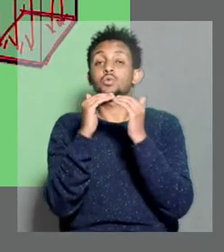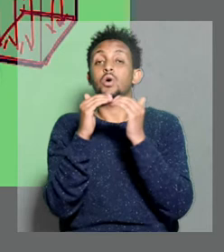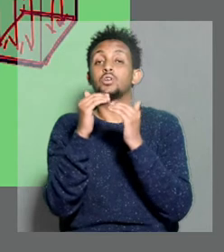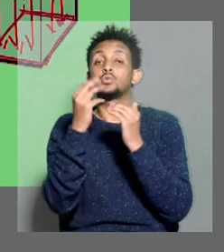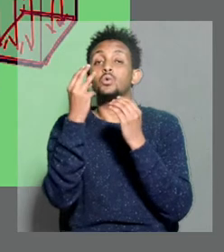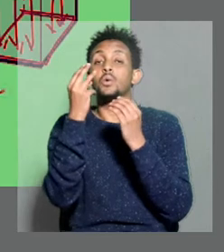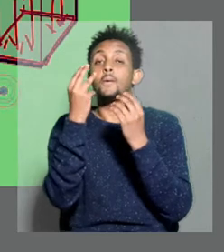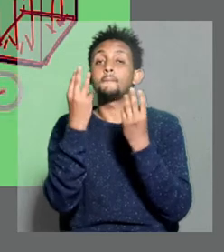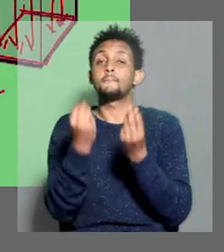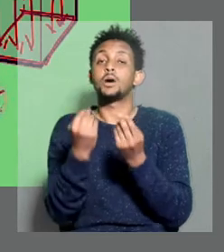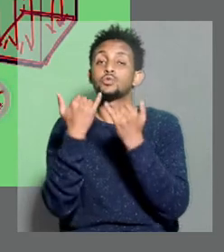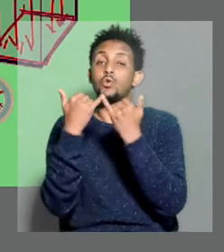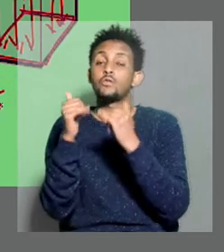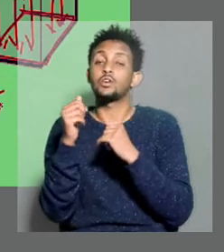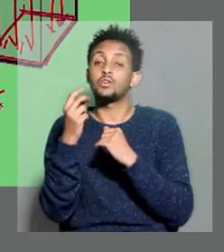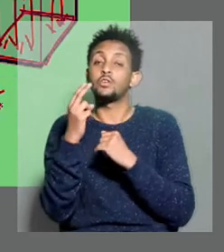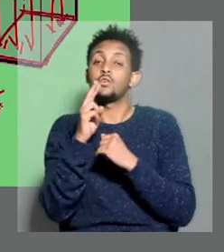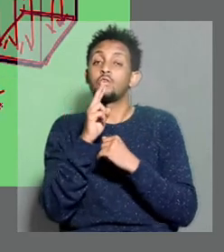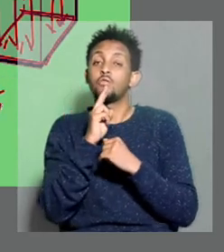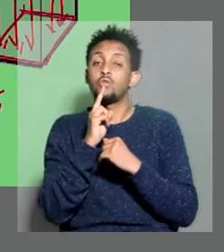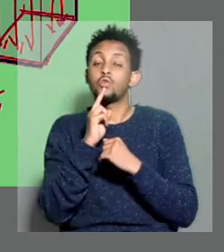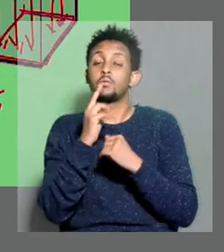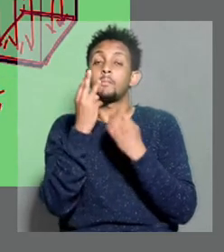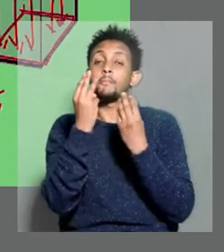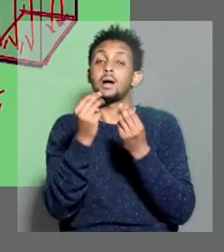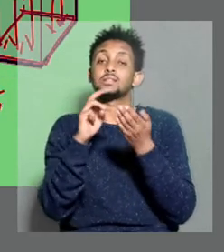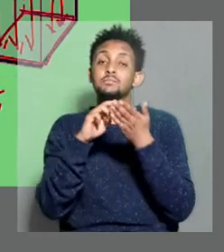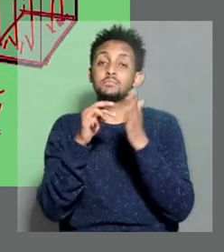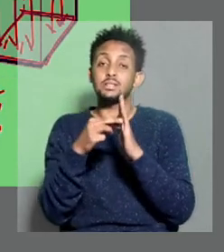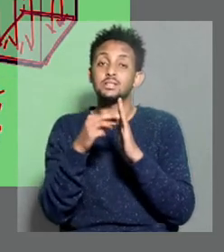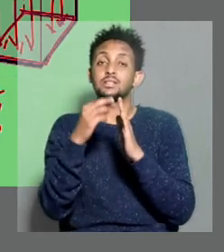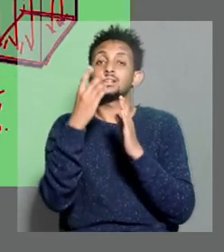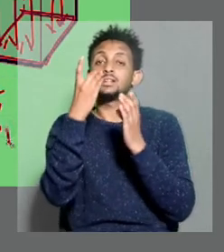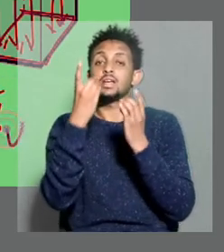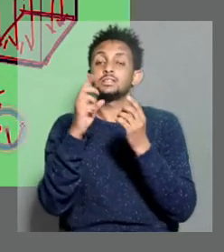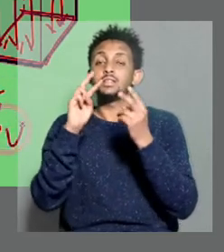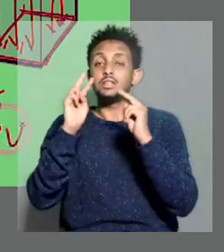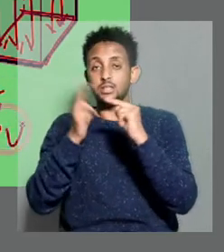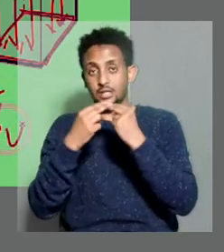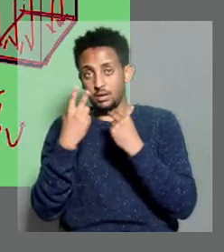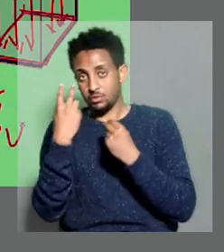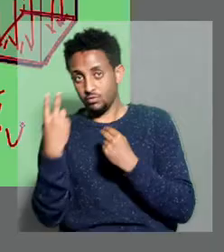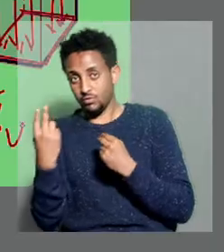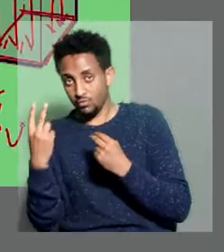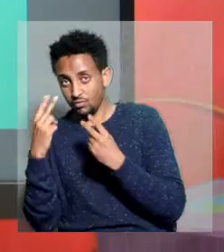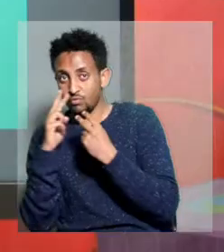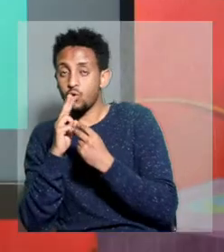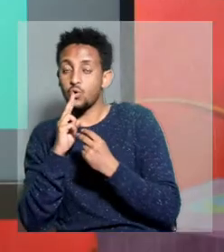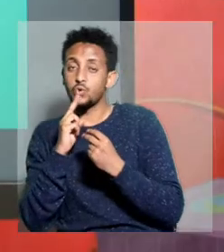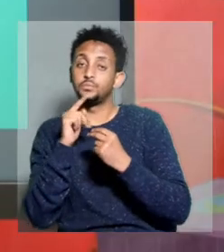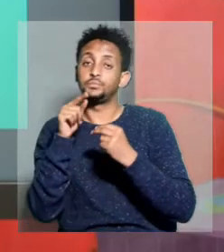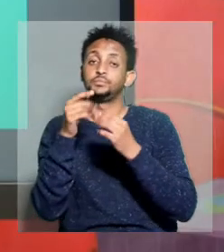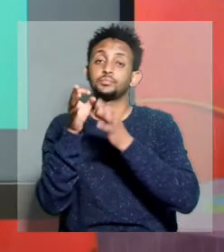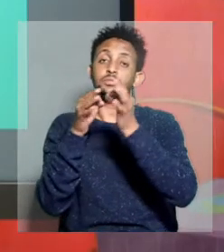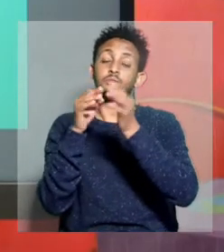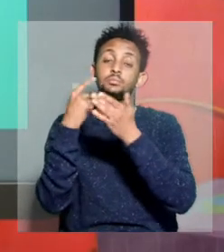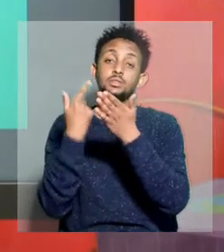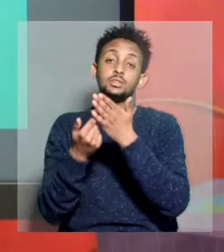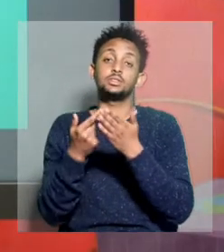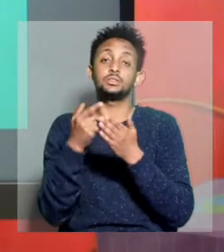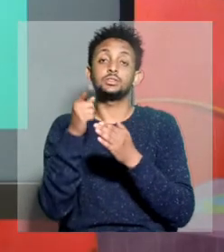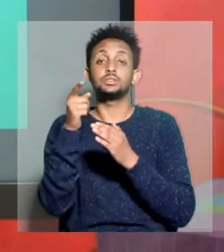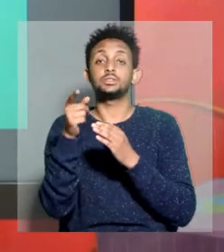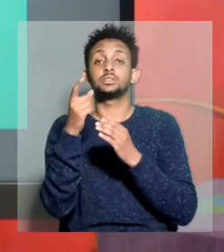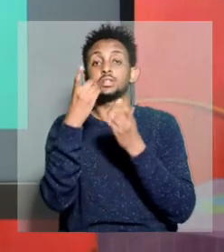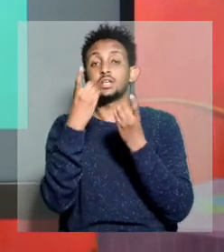mass over volume. From this, mass means density times volume. Therefore, expressing this,